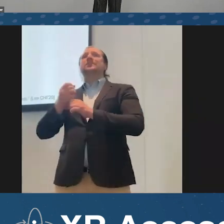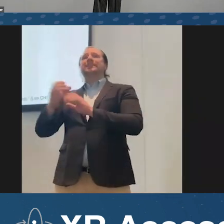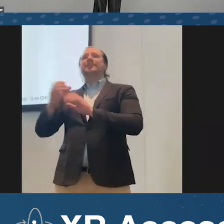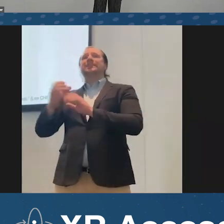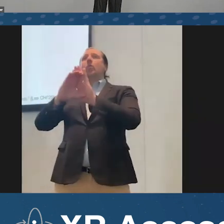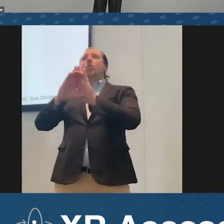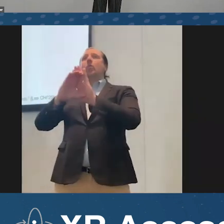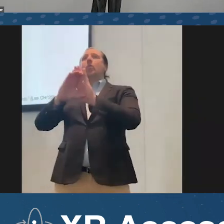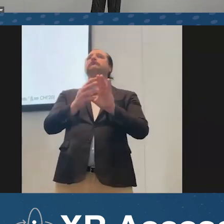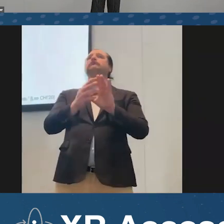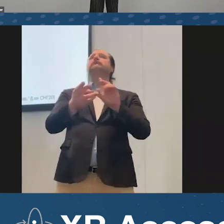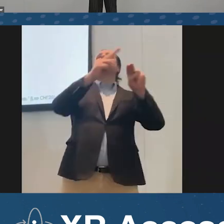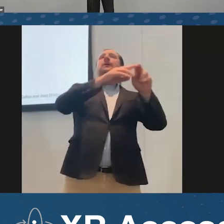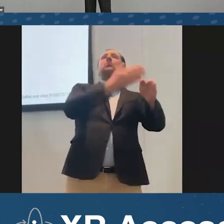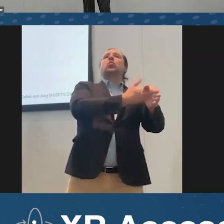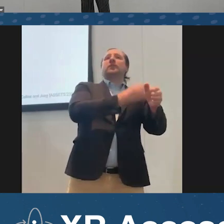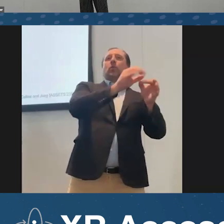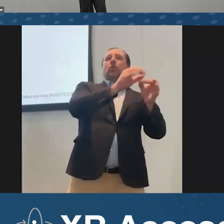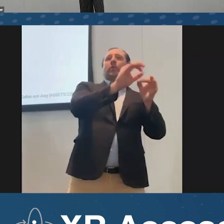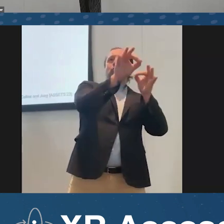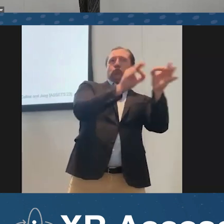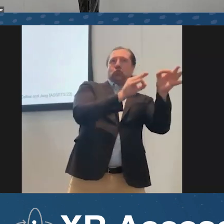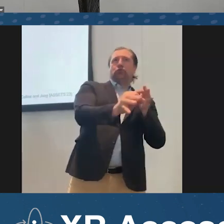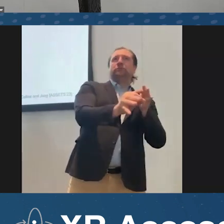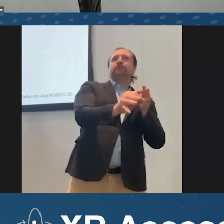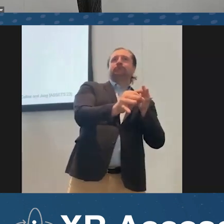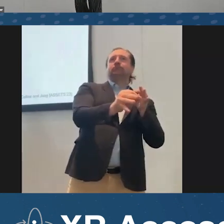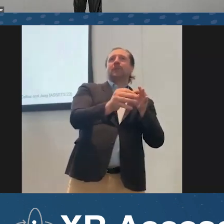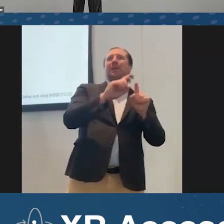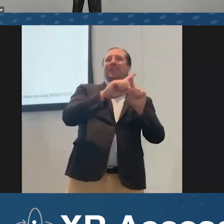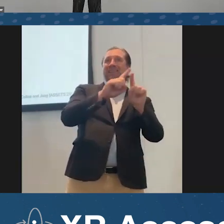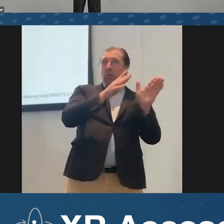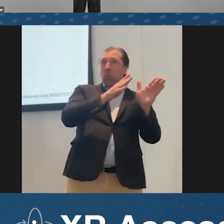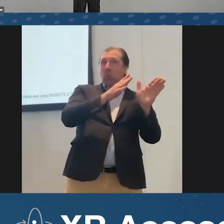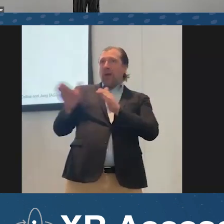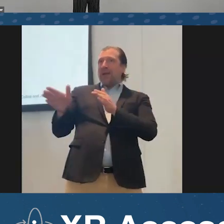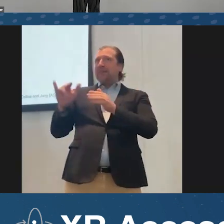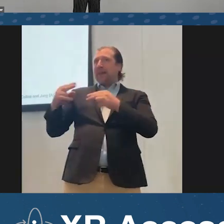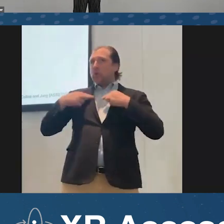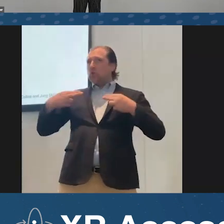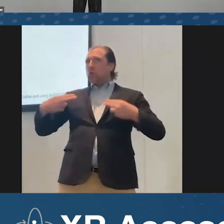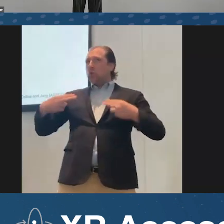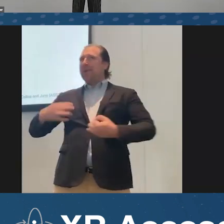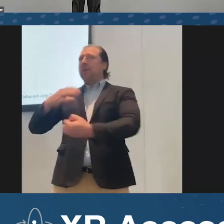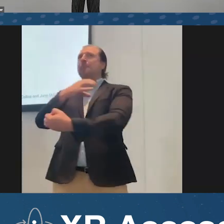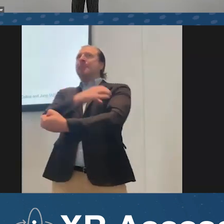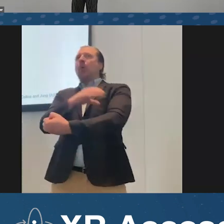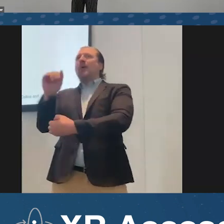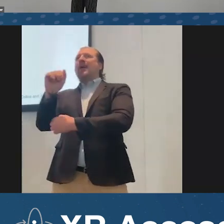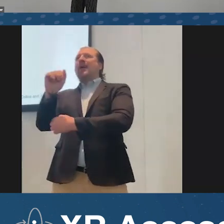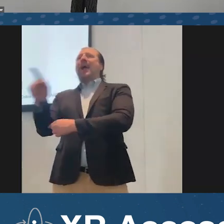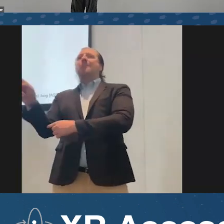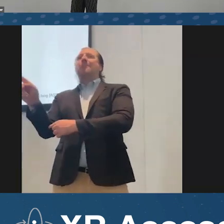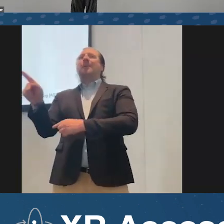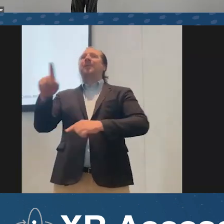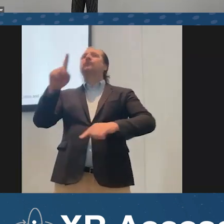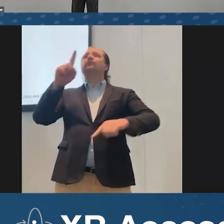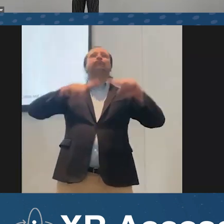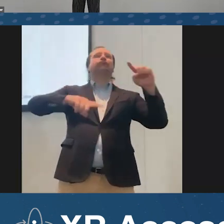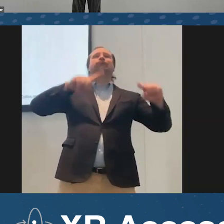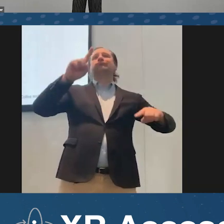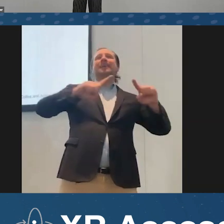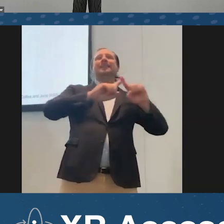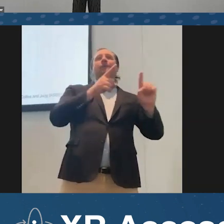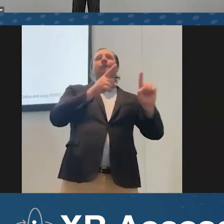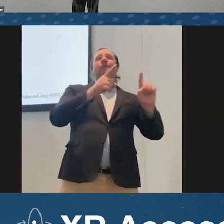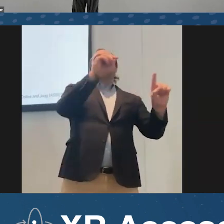with a description. But the ways that people use human-powered applications can differ greatly from how they might use